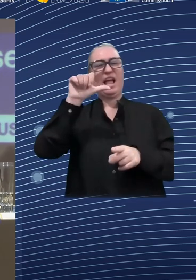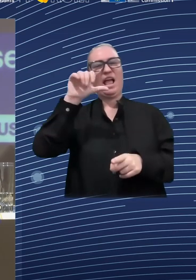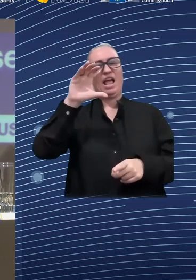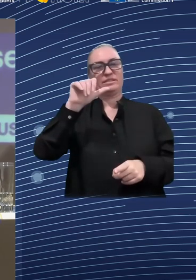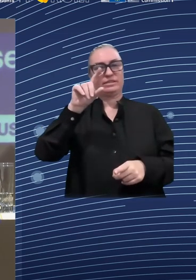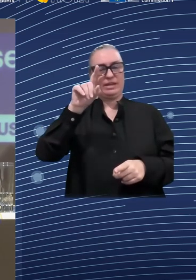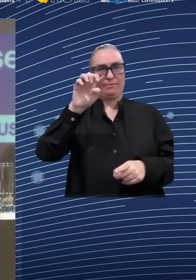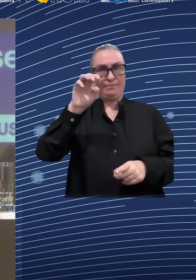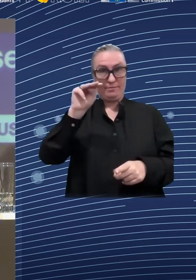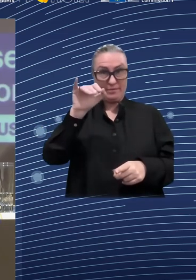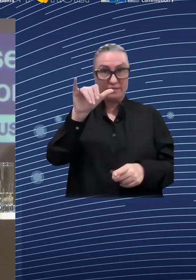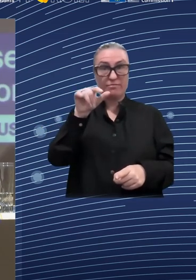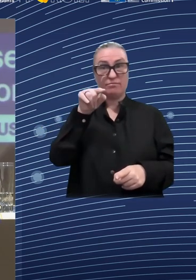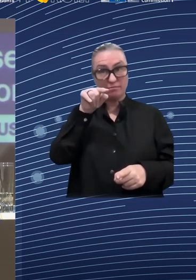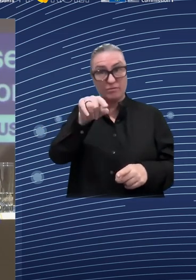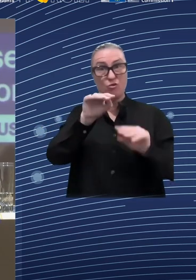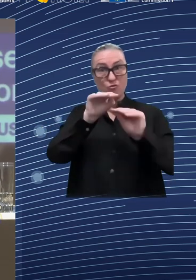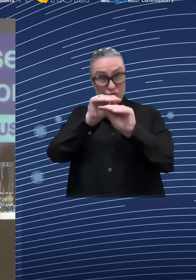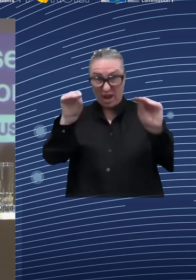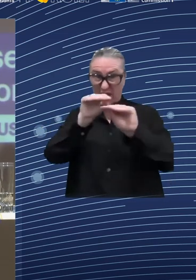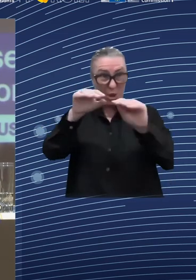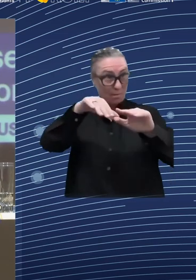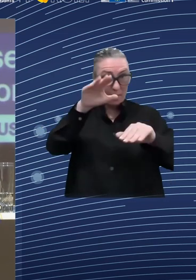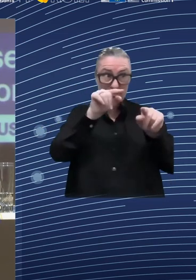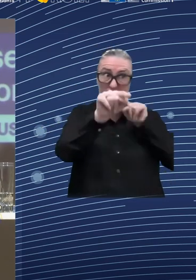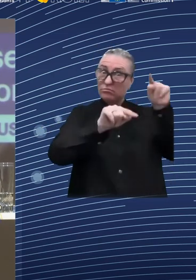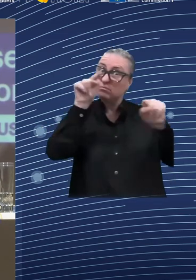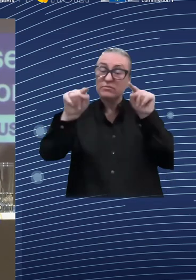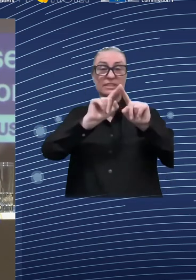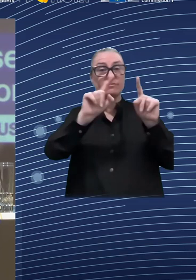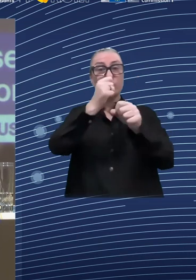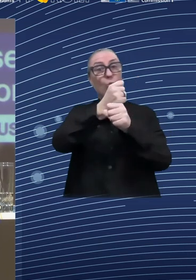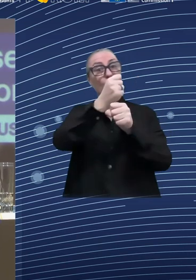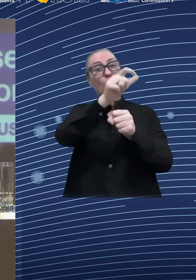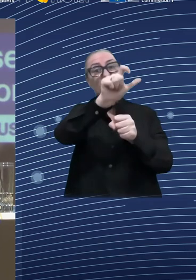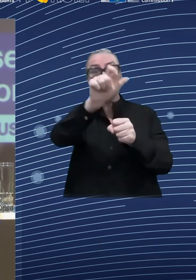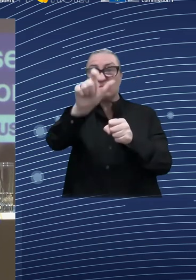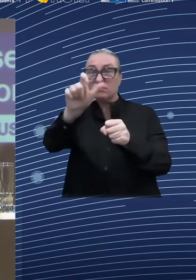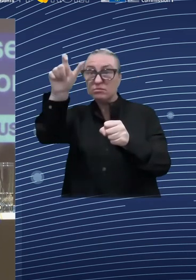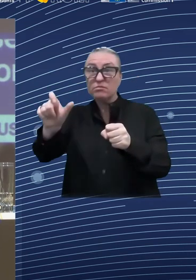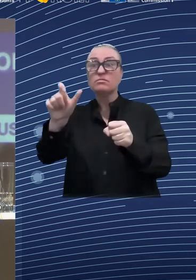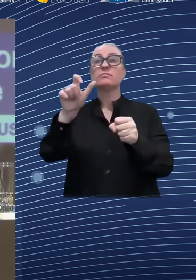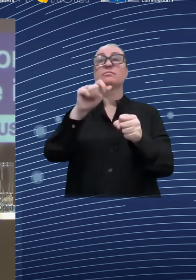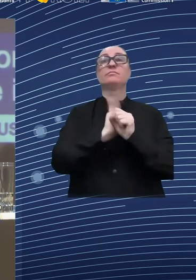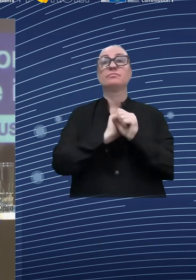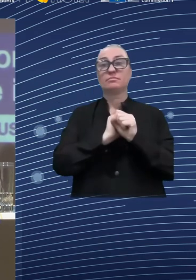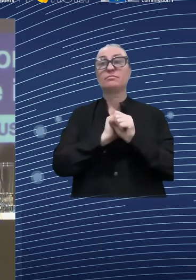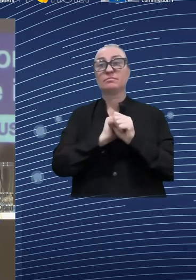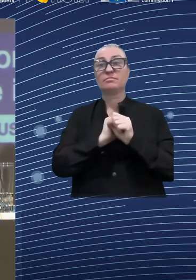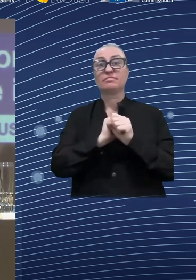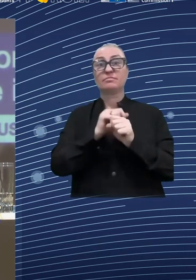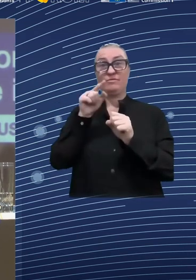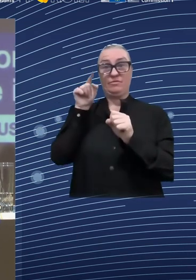our department has done is try to mainstream this through what I mentioned earlier, the Human Capital Initiative, within